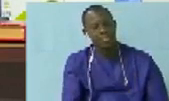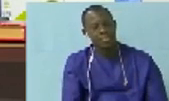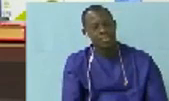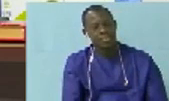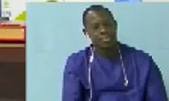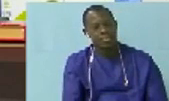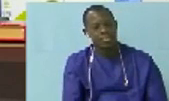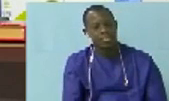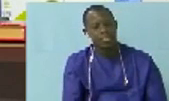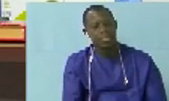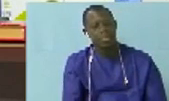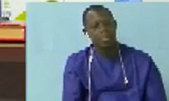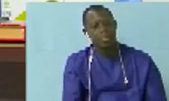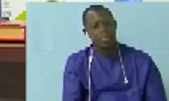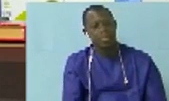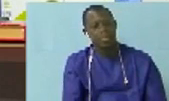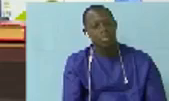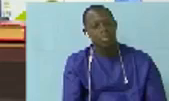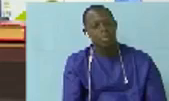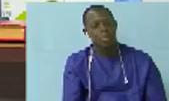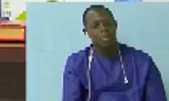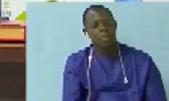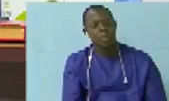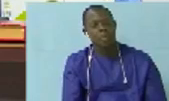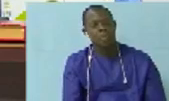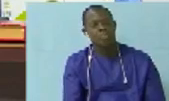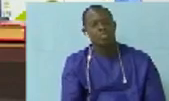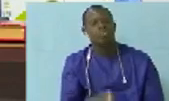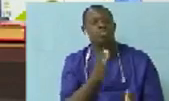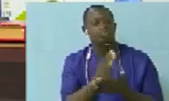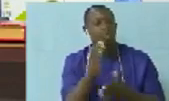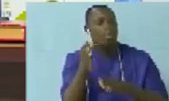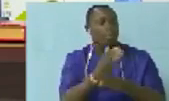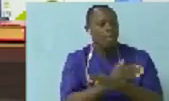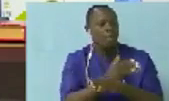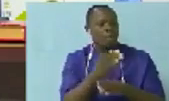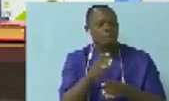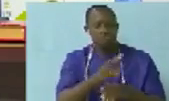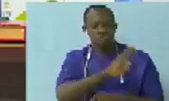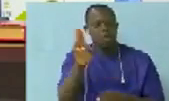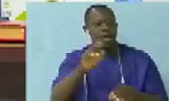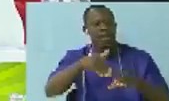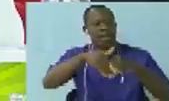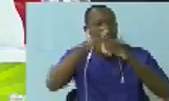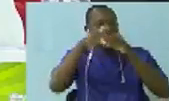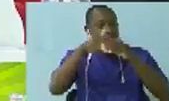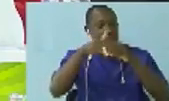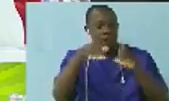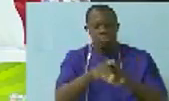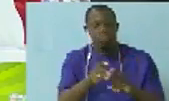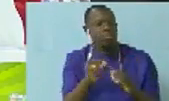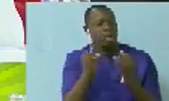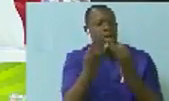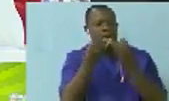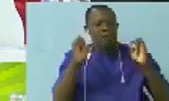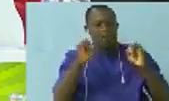So, it was not a friendly environment at all.